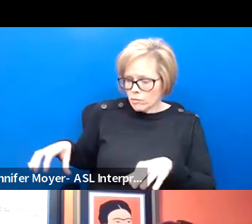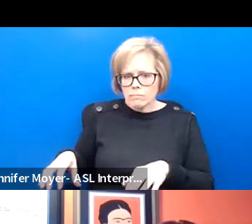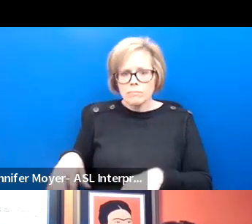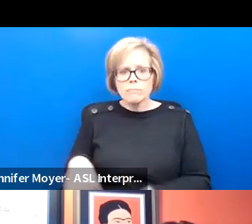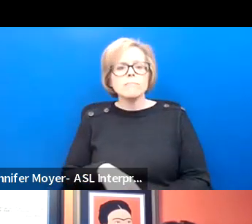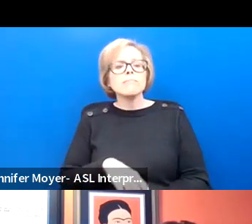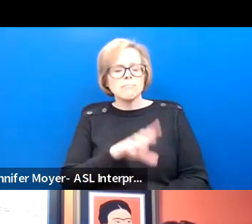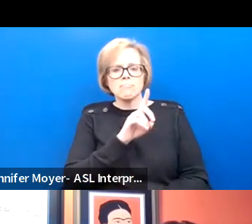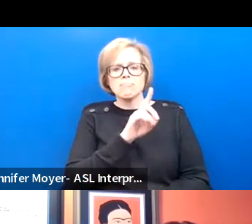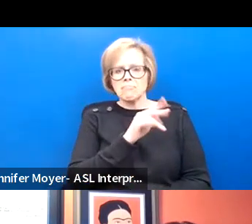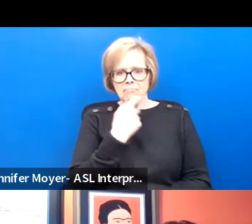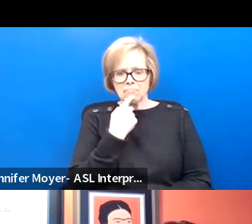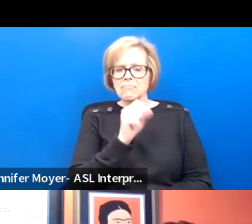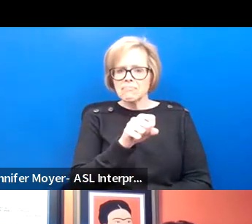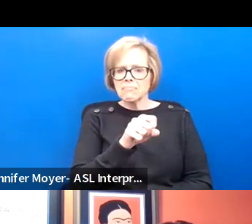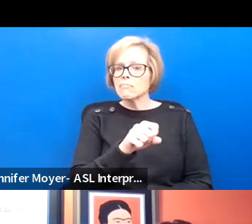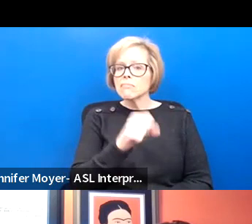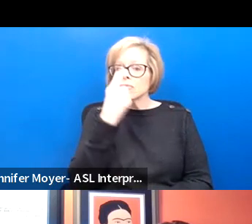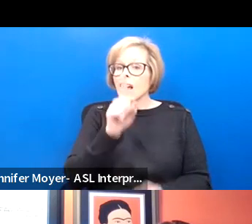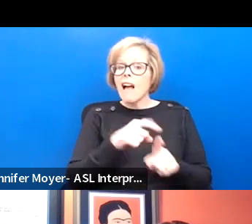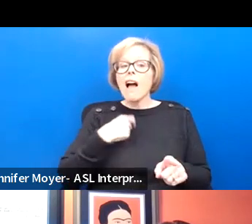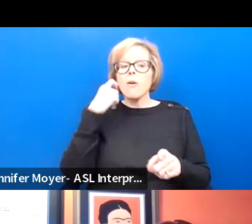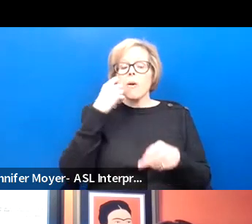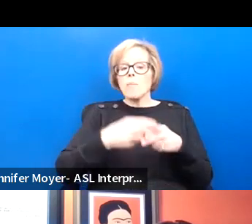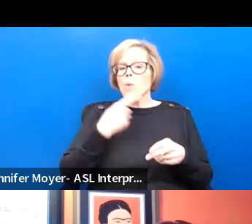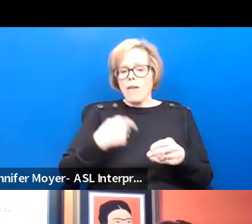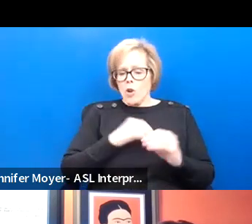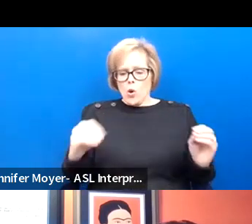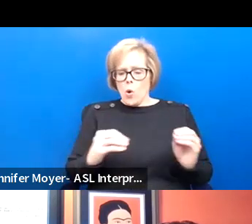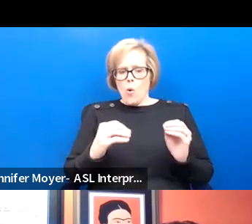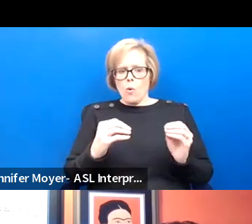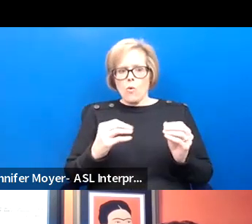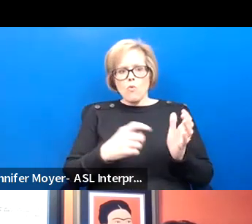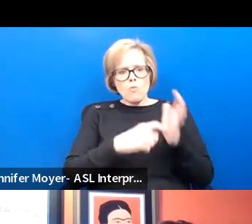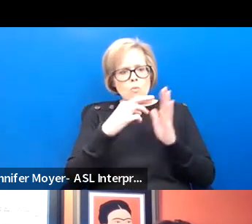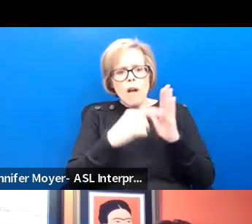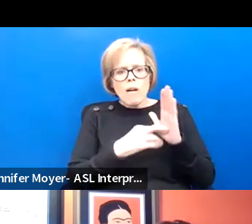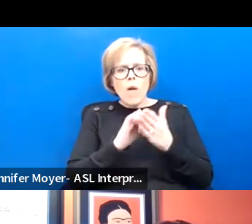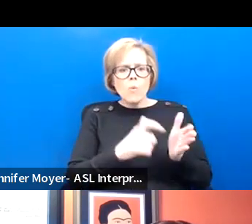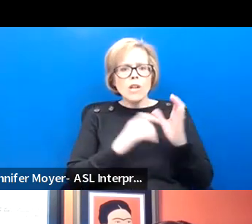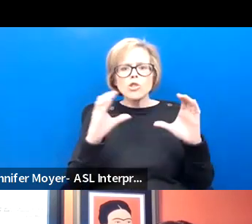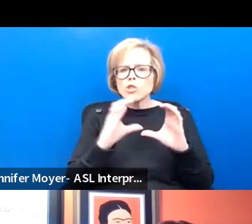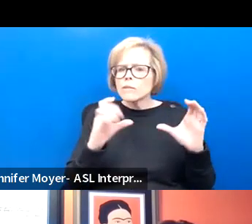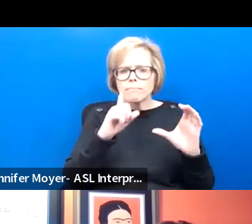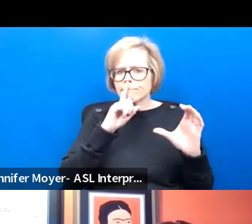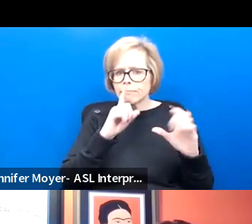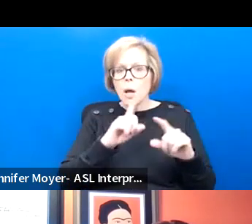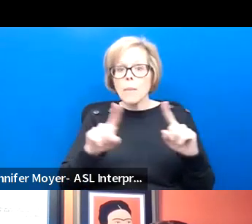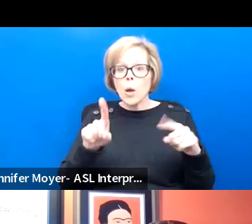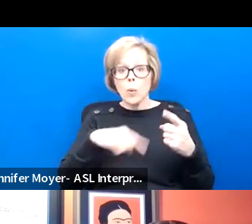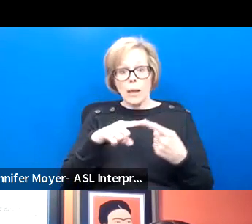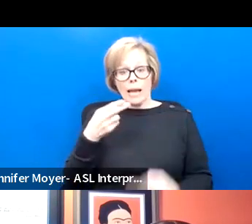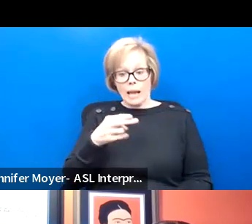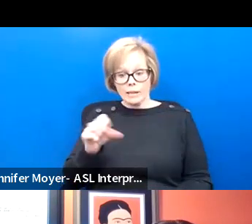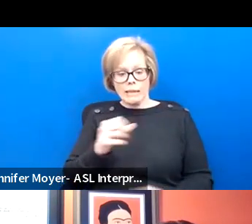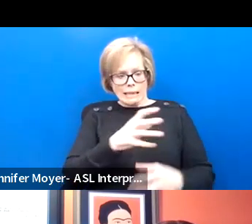Absolutely. So as I mentioned, we don't have any current regulations that require a certification or anything like that. But when HHS